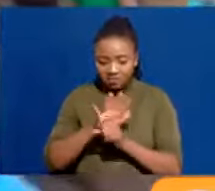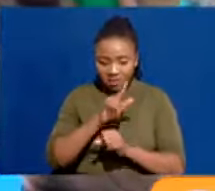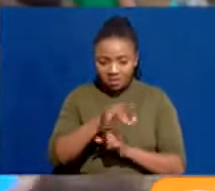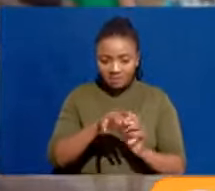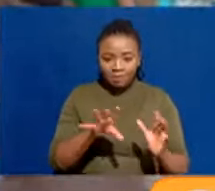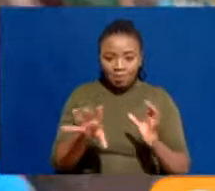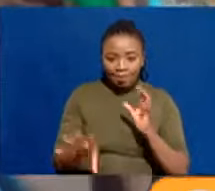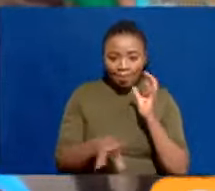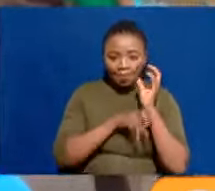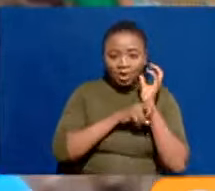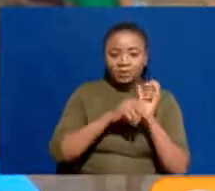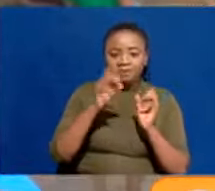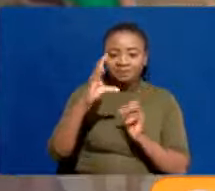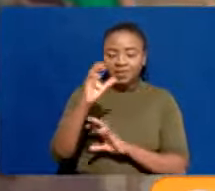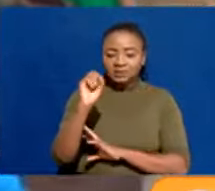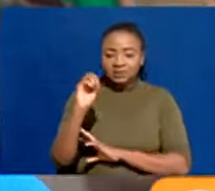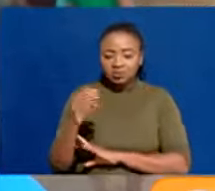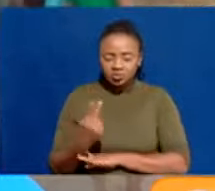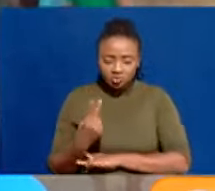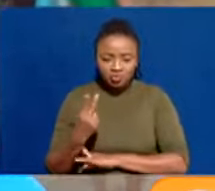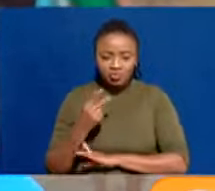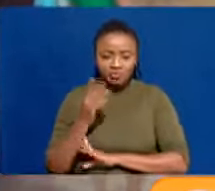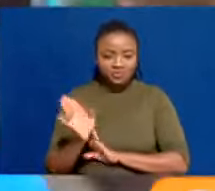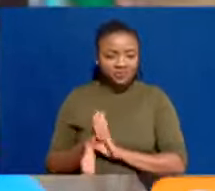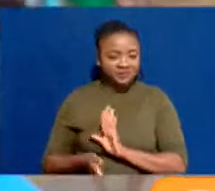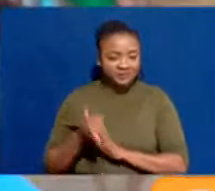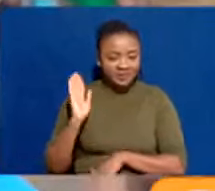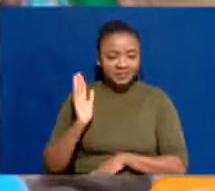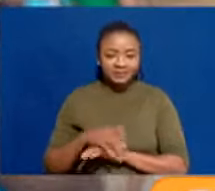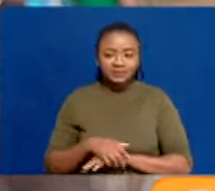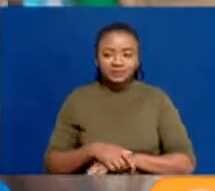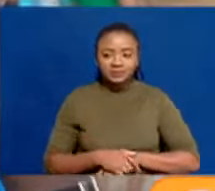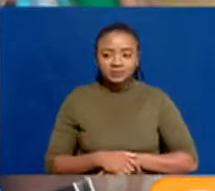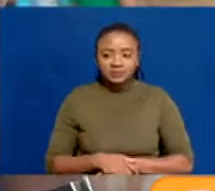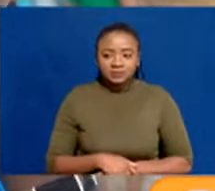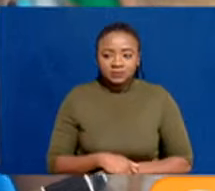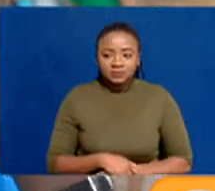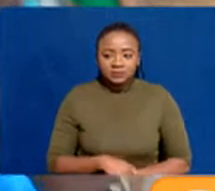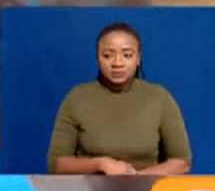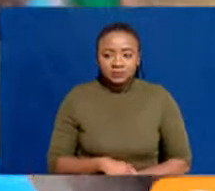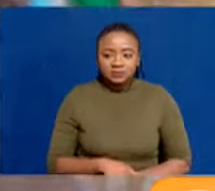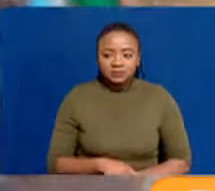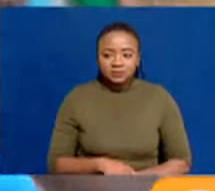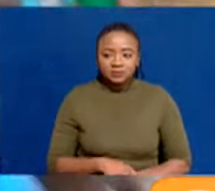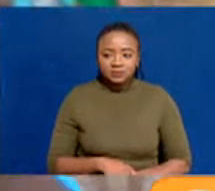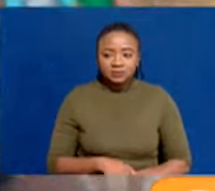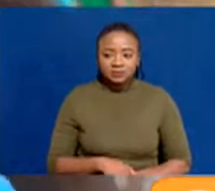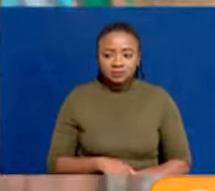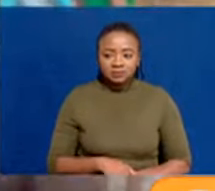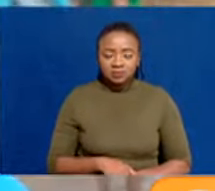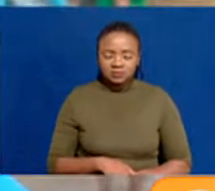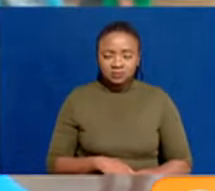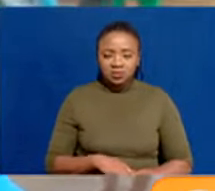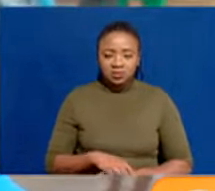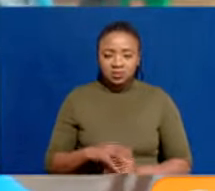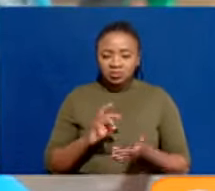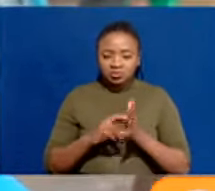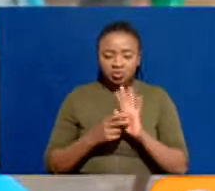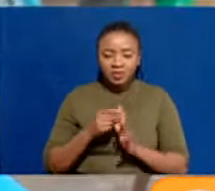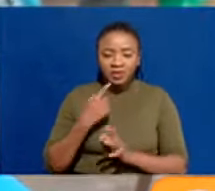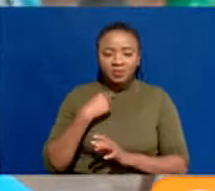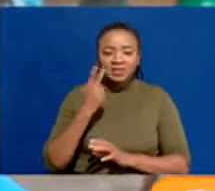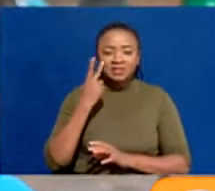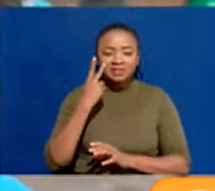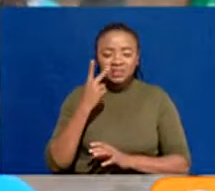ikanyonya hewaka zaidi ya miti ya kawaida. Kwa hiyo sio kwa ajili ya hii miti ambayo tunaiona kwa